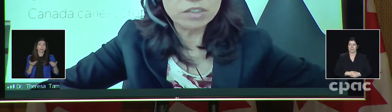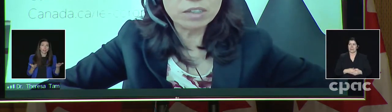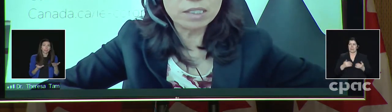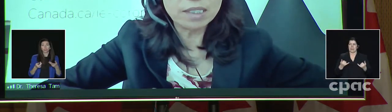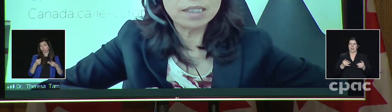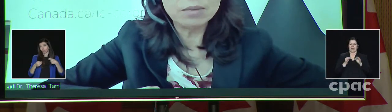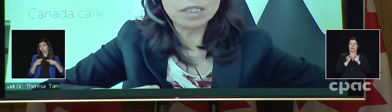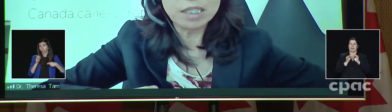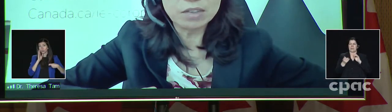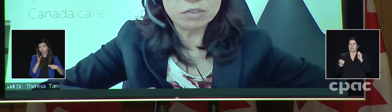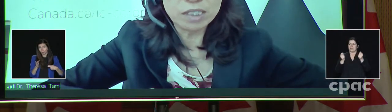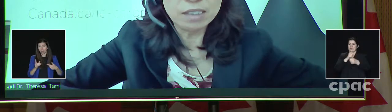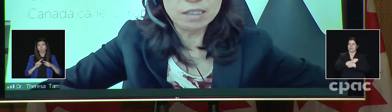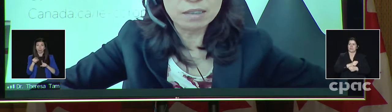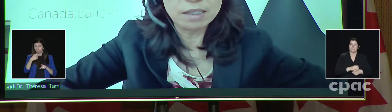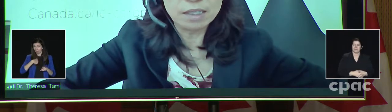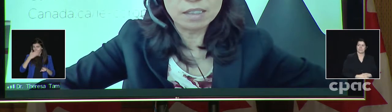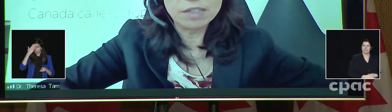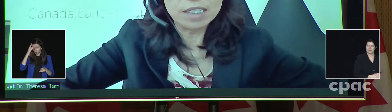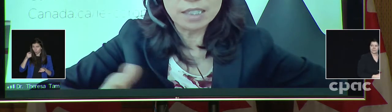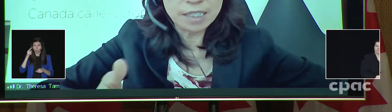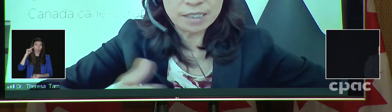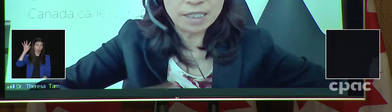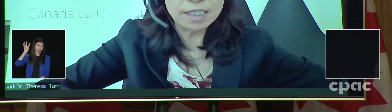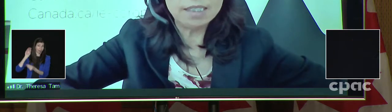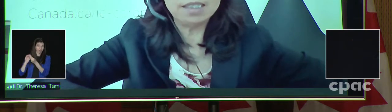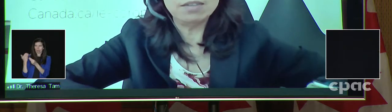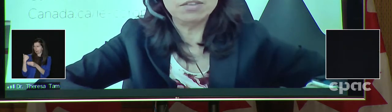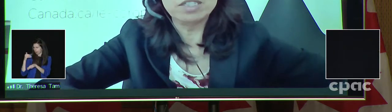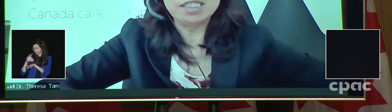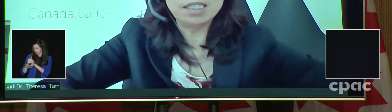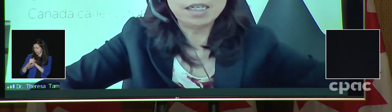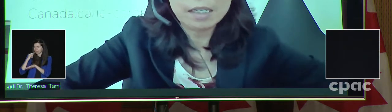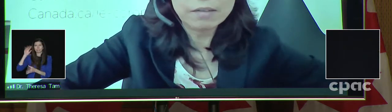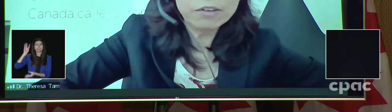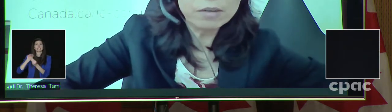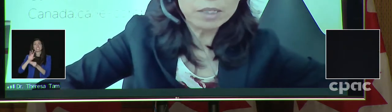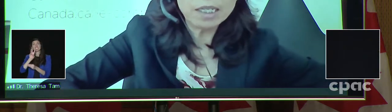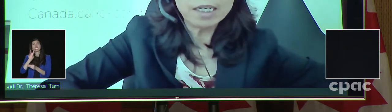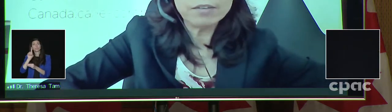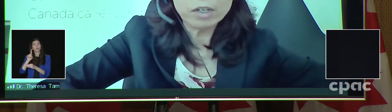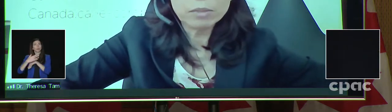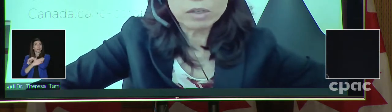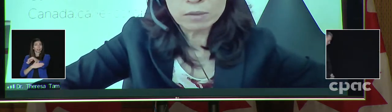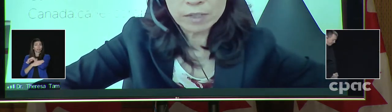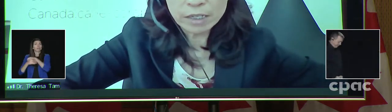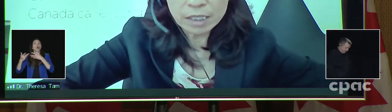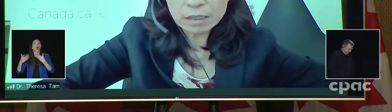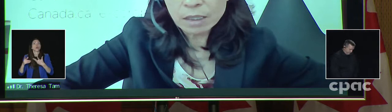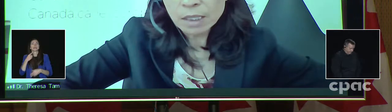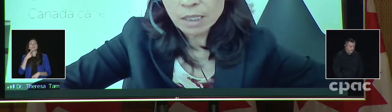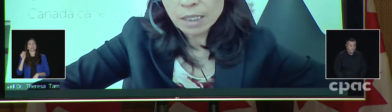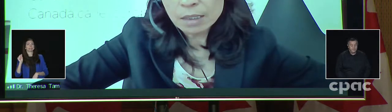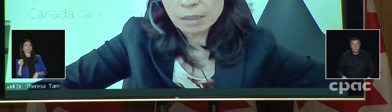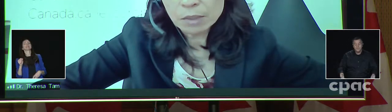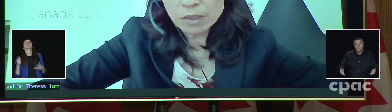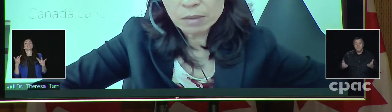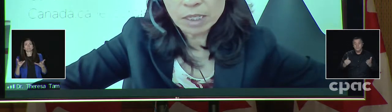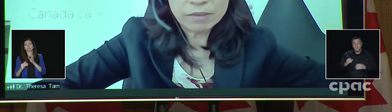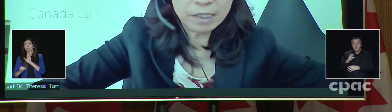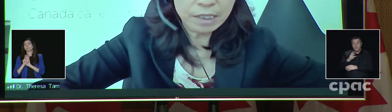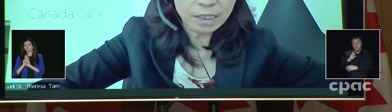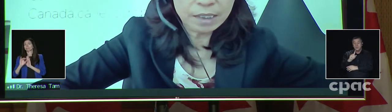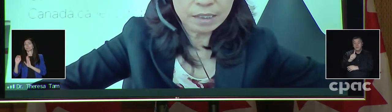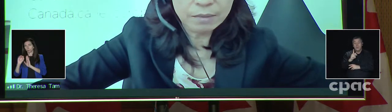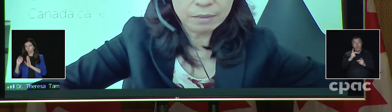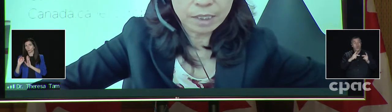I do know is 61 countries, as of last night at least, have already confirmed that they have the Omicron variant, and some of them